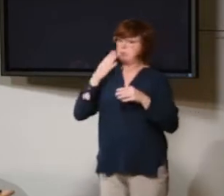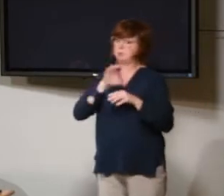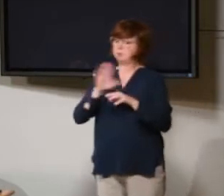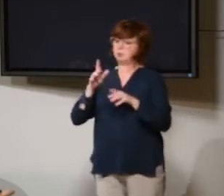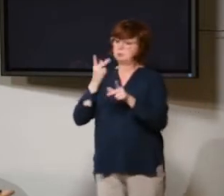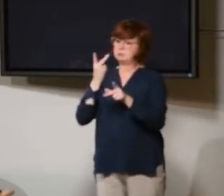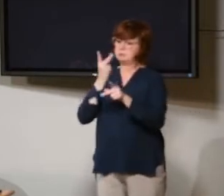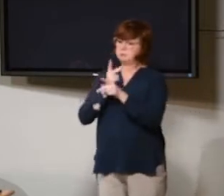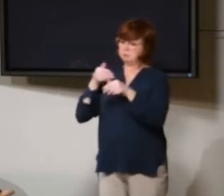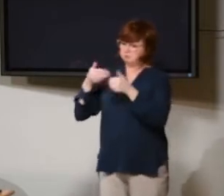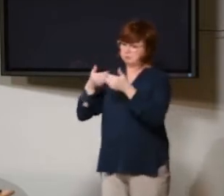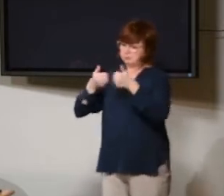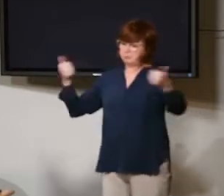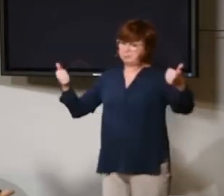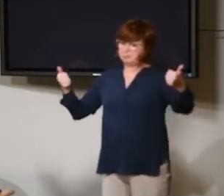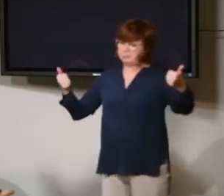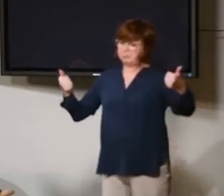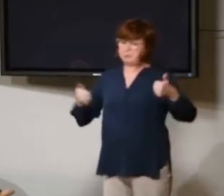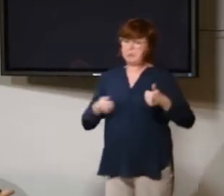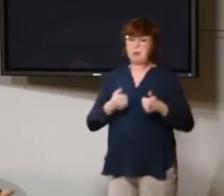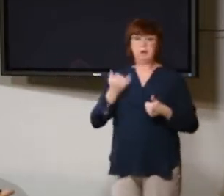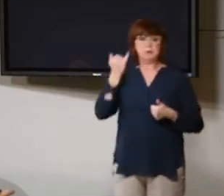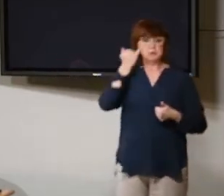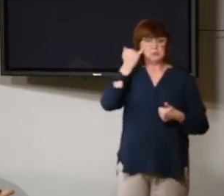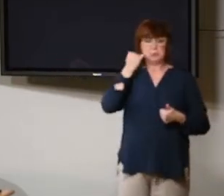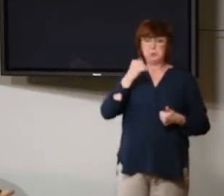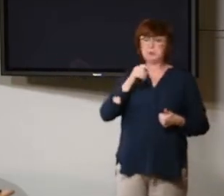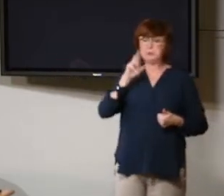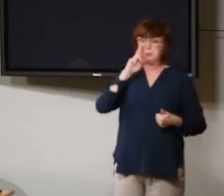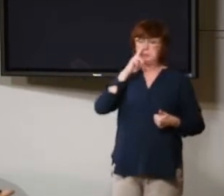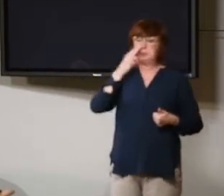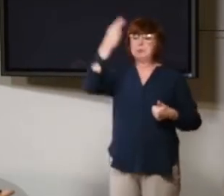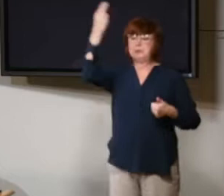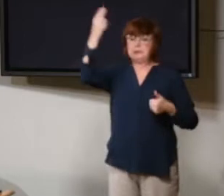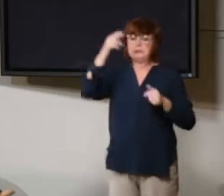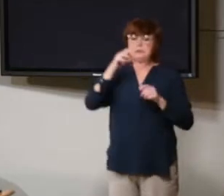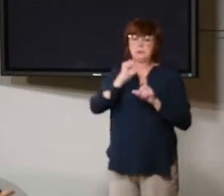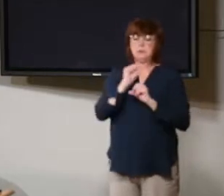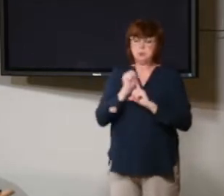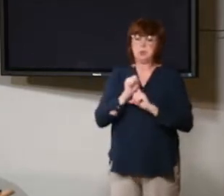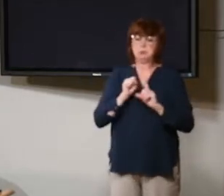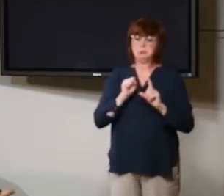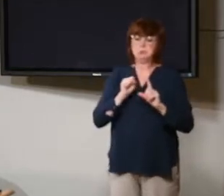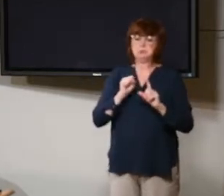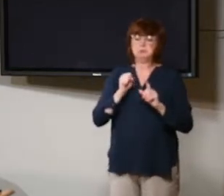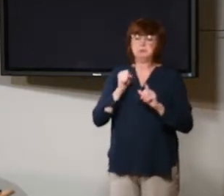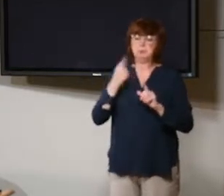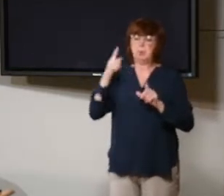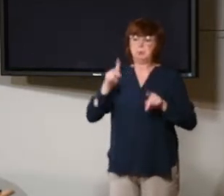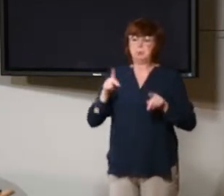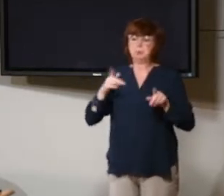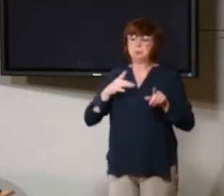rare instances, but otherwise minimizing traffic in and out of long-term care facilities.